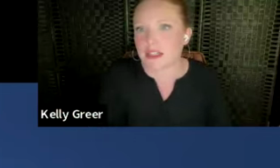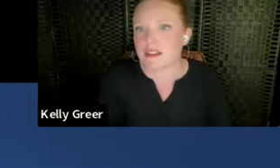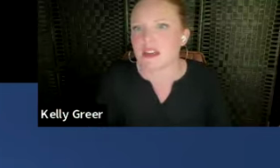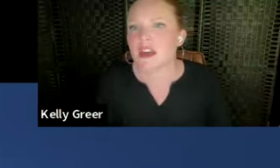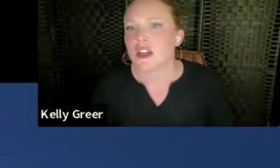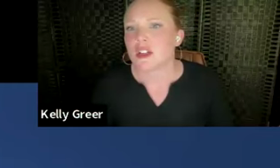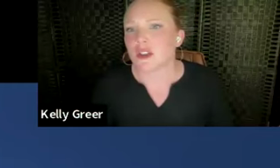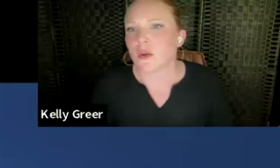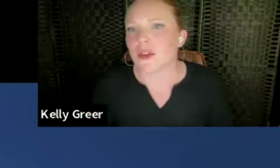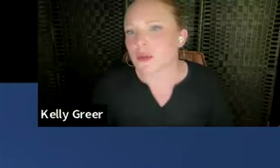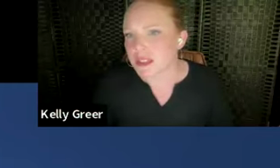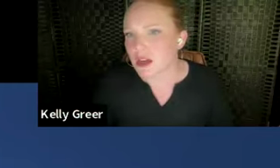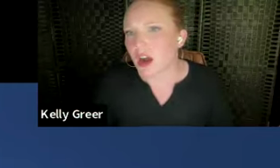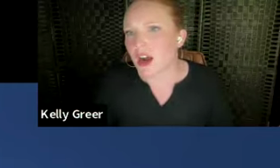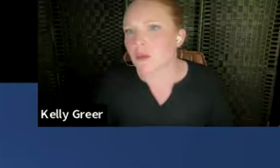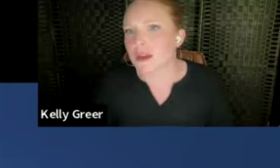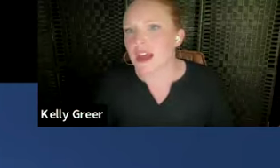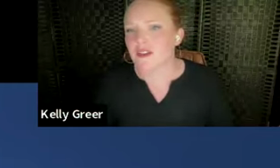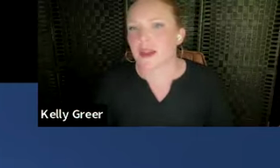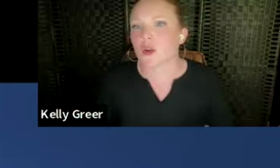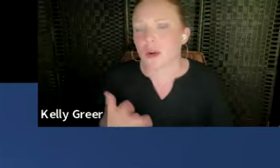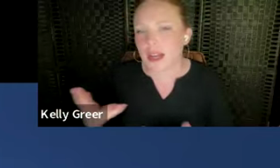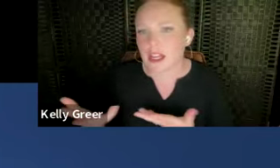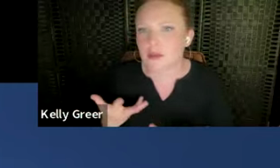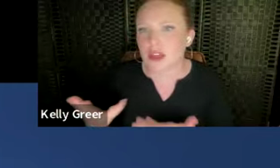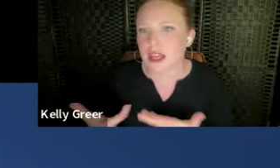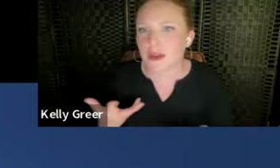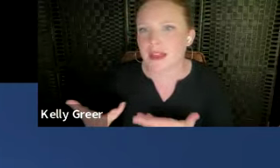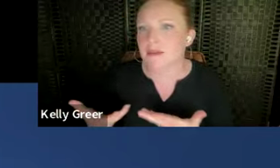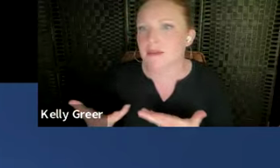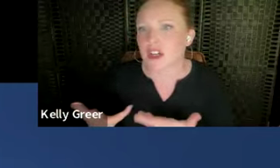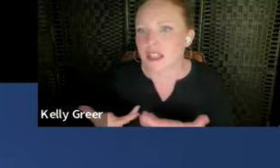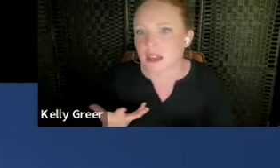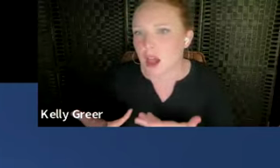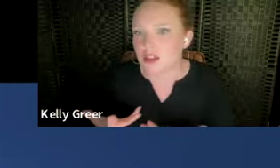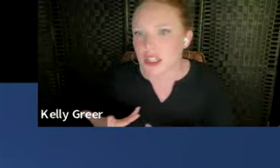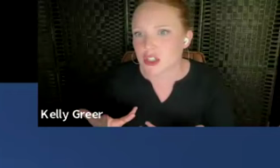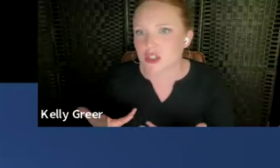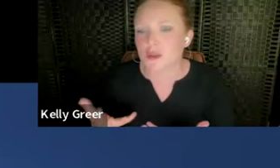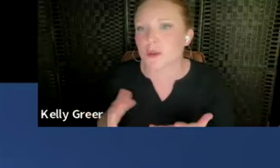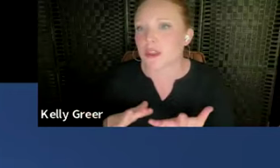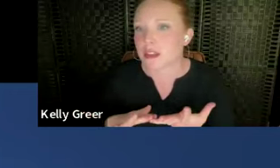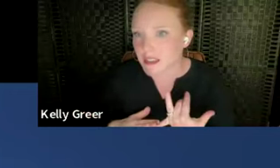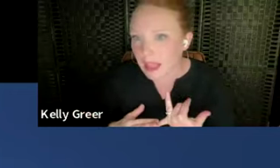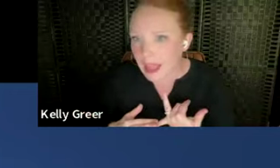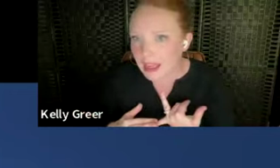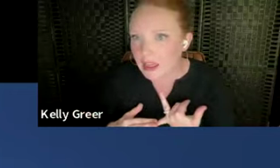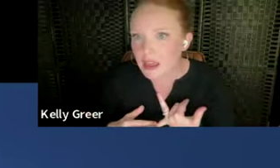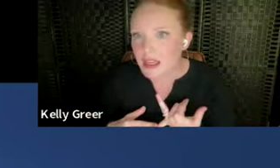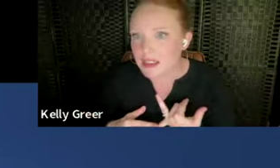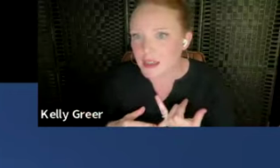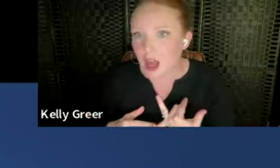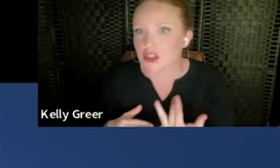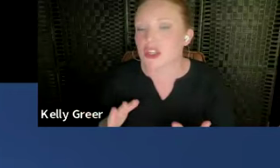your experience. So with OCR, we have been coordinating, communicating with them as far as technology issues with